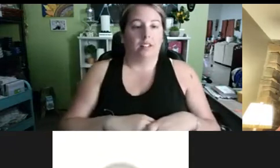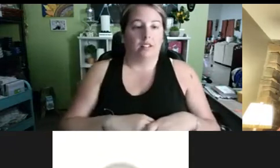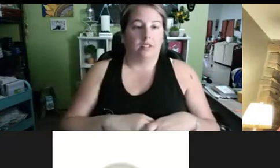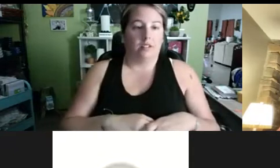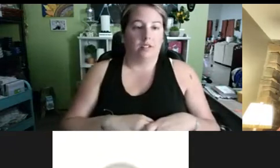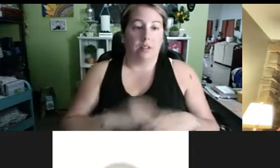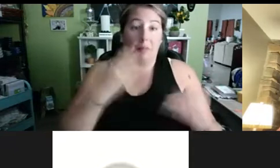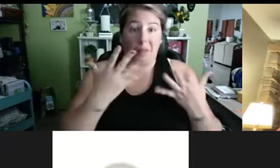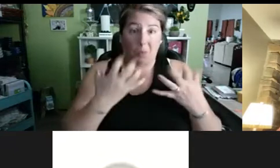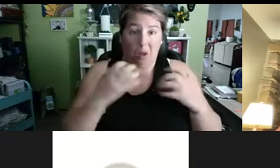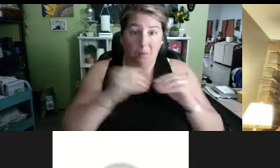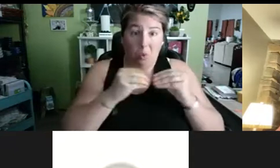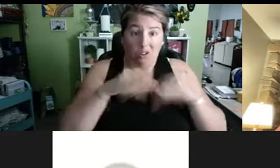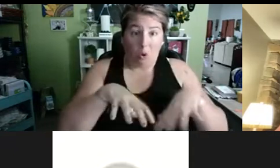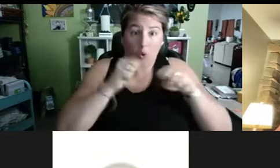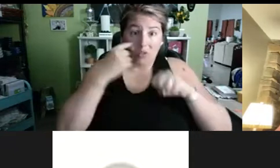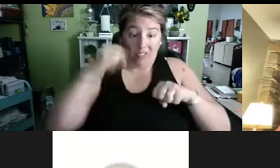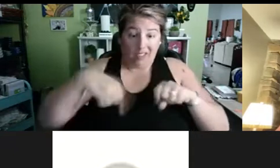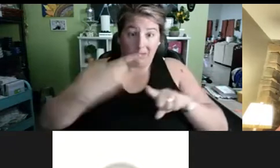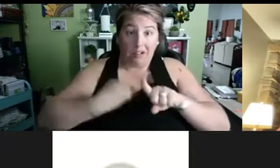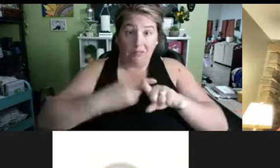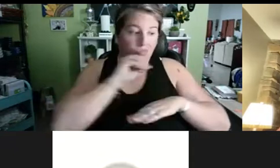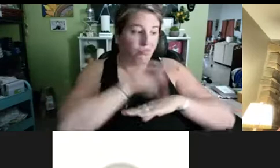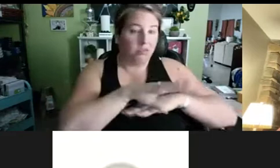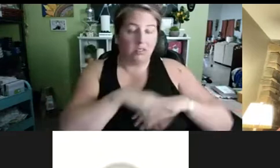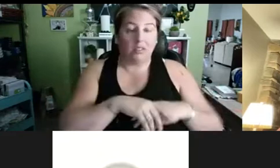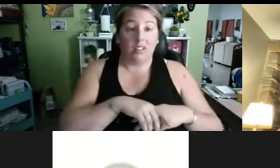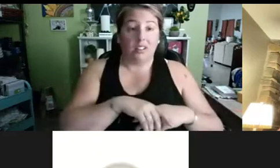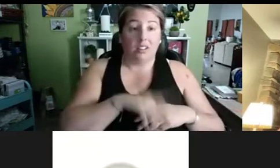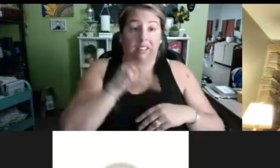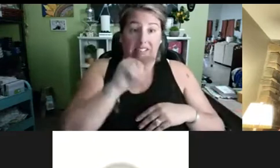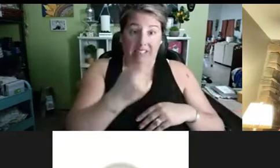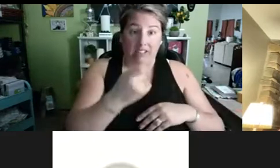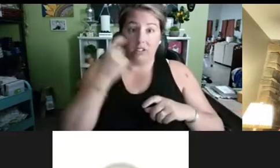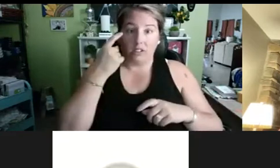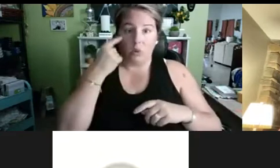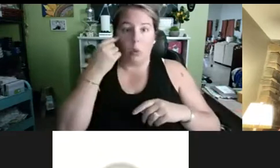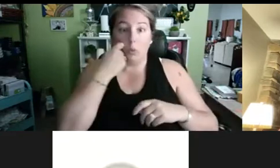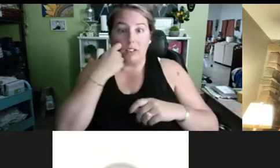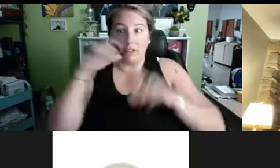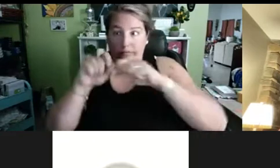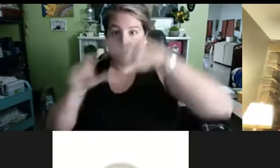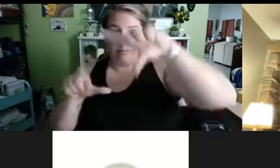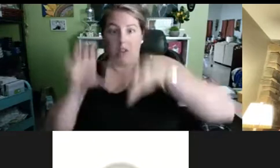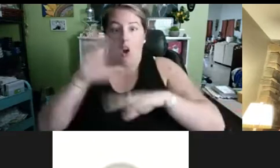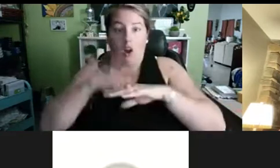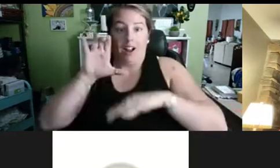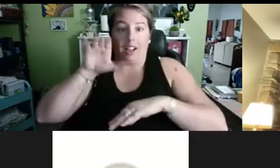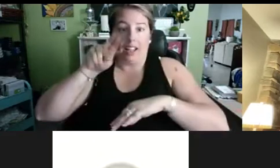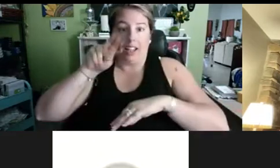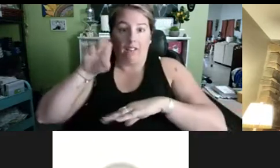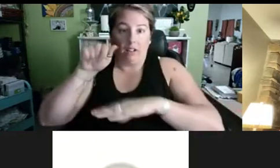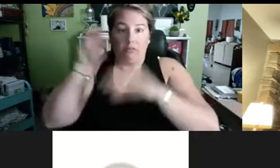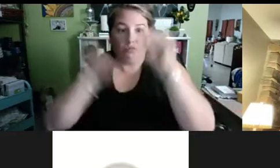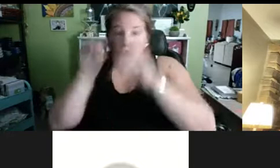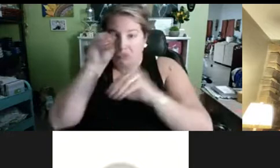more hosts for this month, you could send out a quick text in a format like we just showed you. And, click if